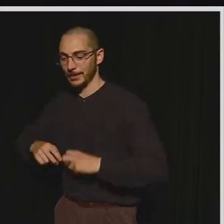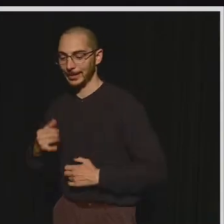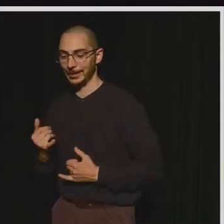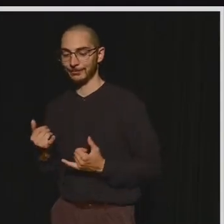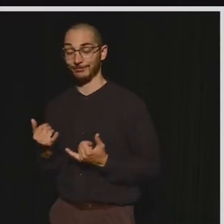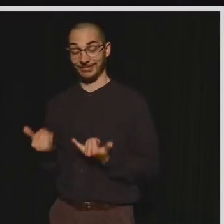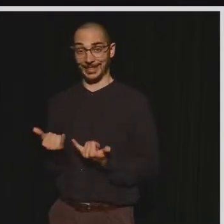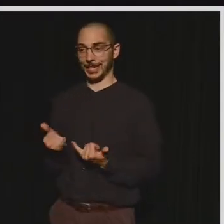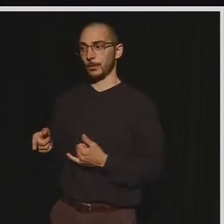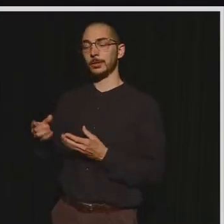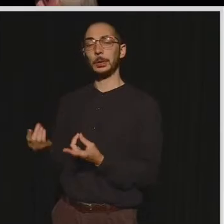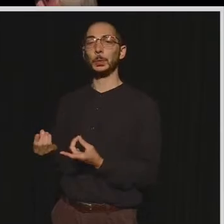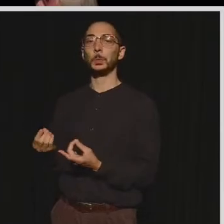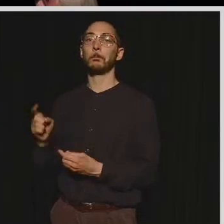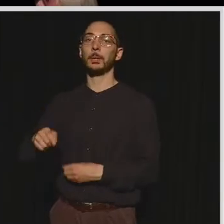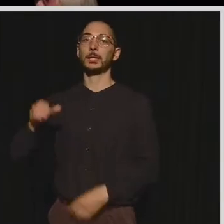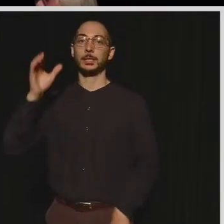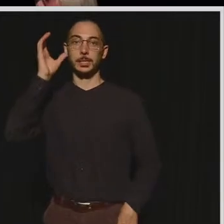for the betterment of the future?